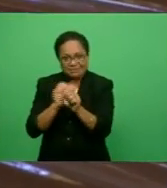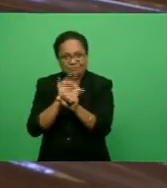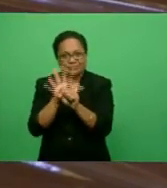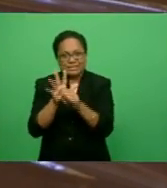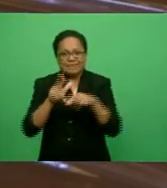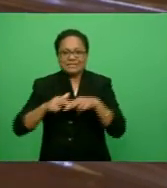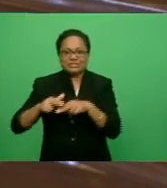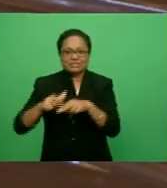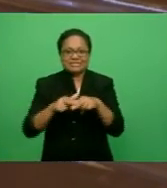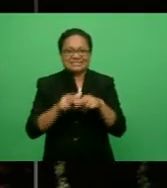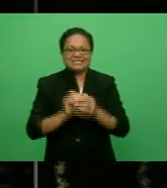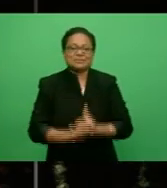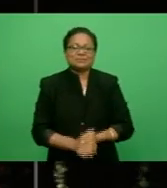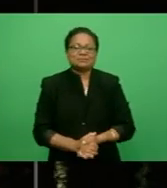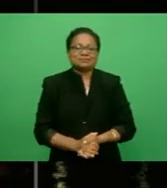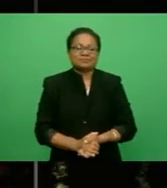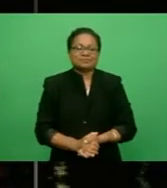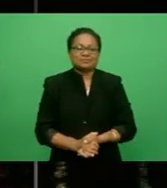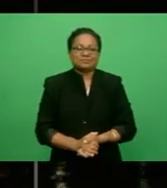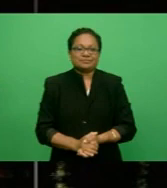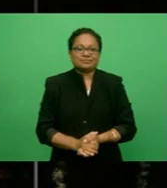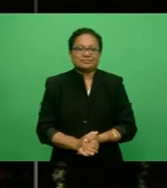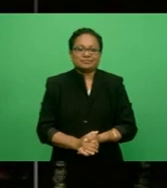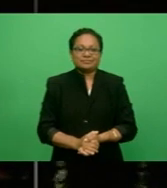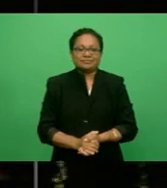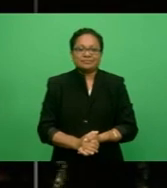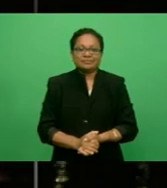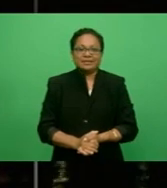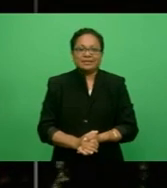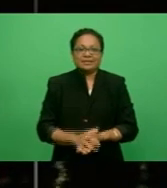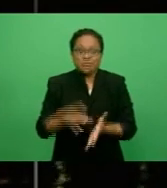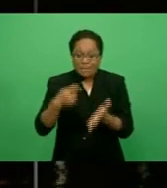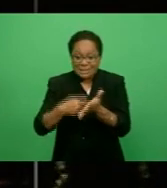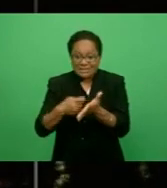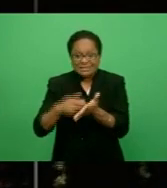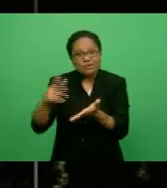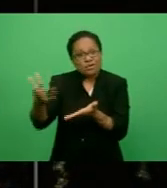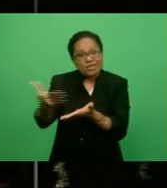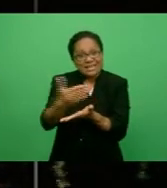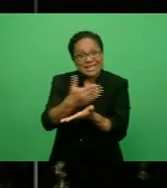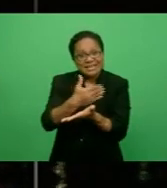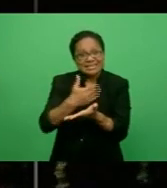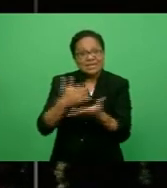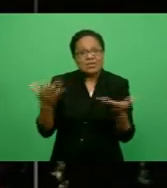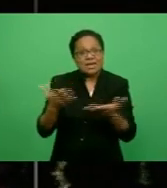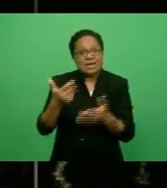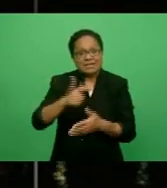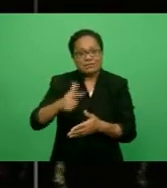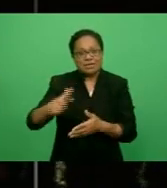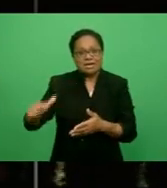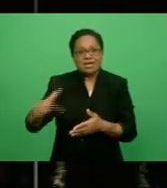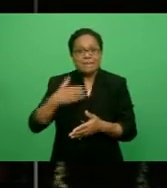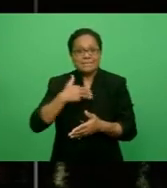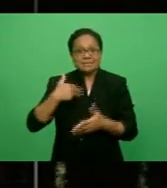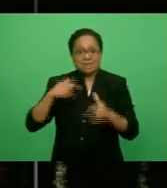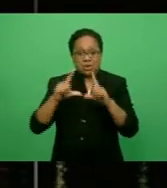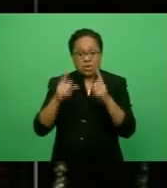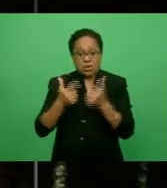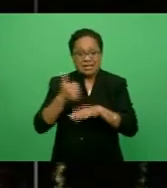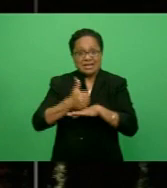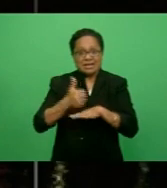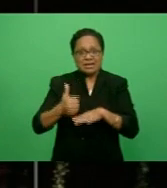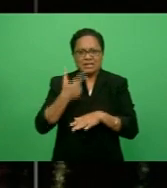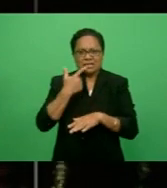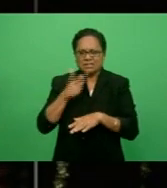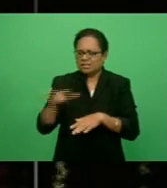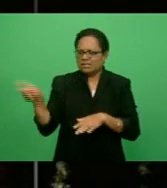Lena Reese, FBC News. Rate collection is under scrutiny in Levuka after the Ministry of Local Government discovered there was